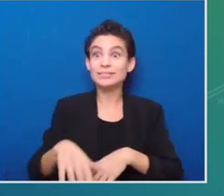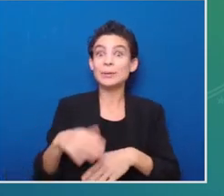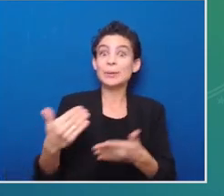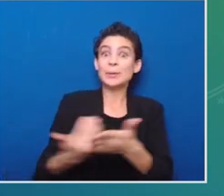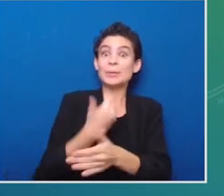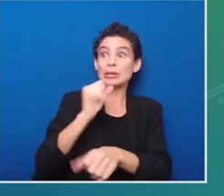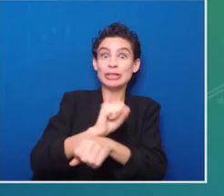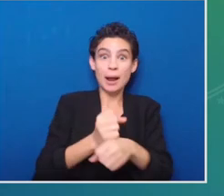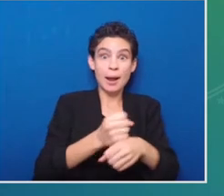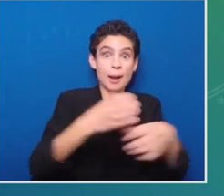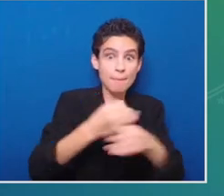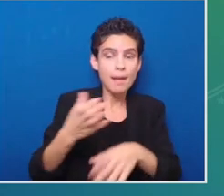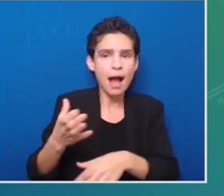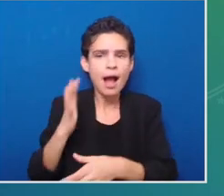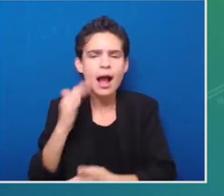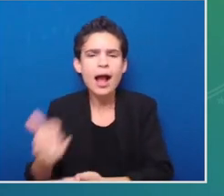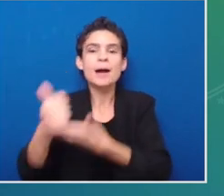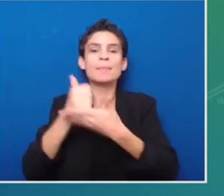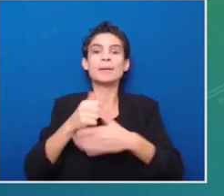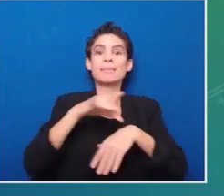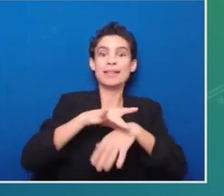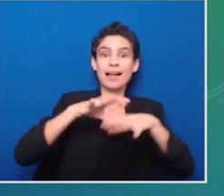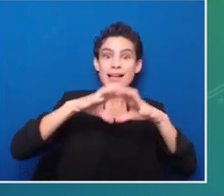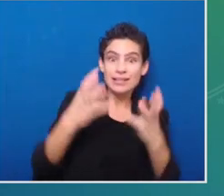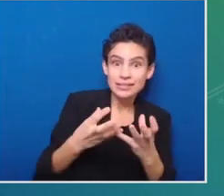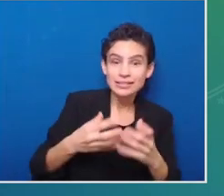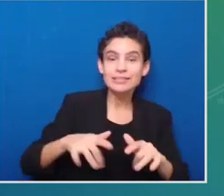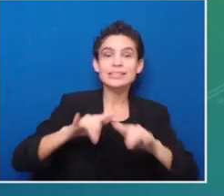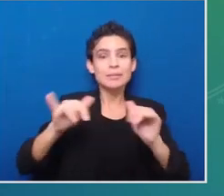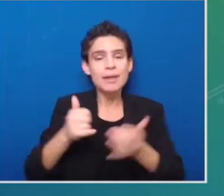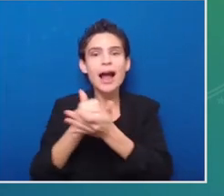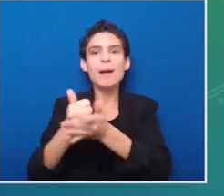both the planet and for those workers and families.